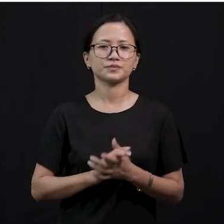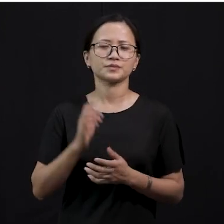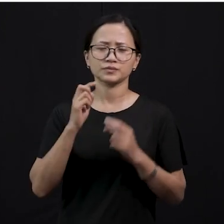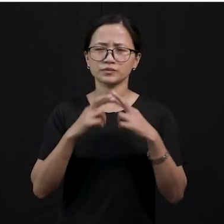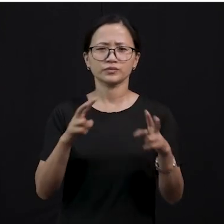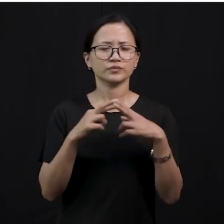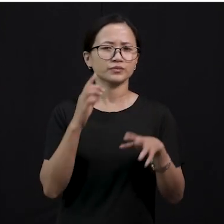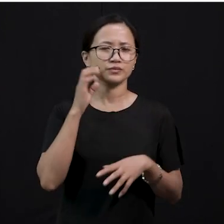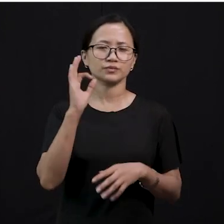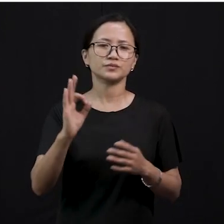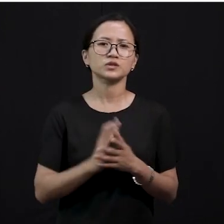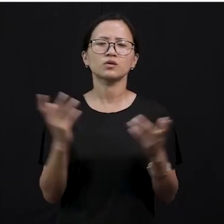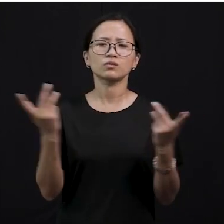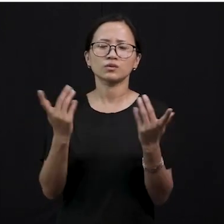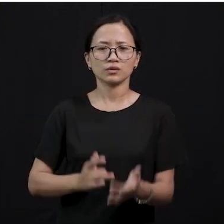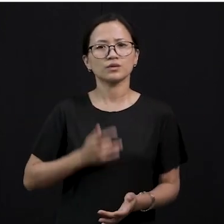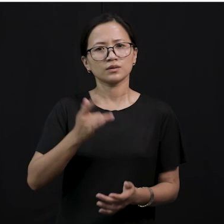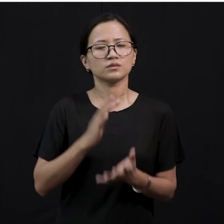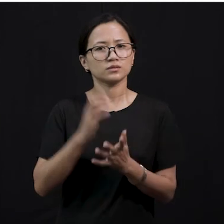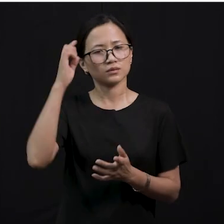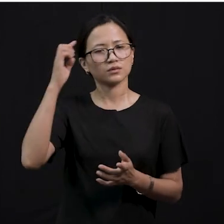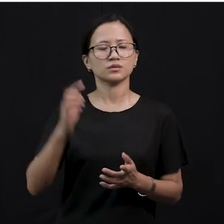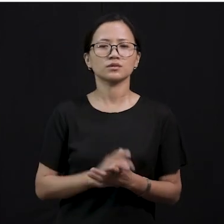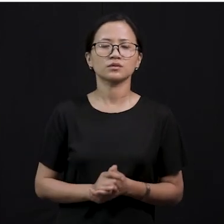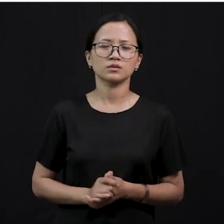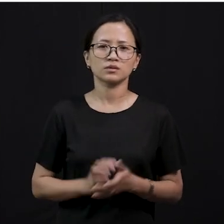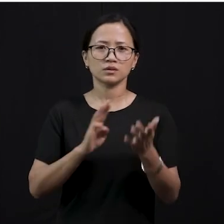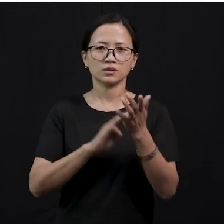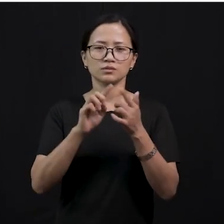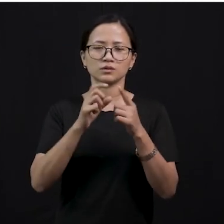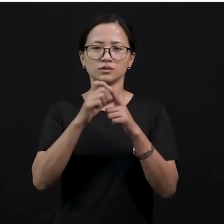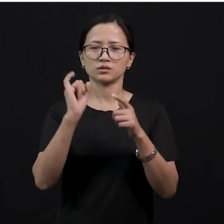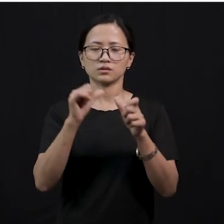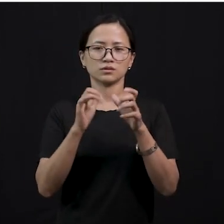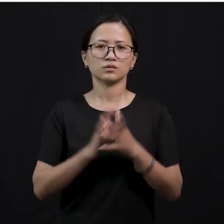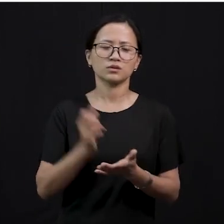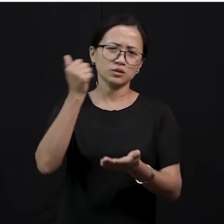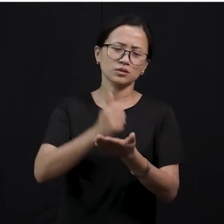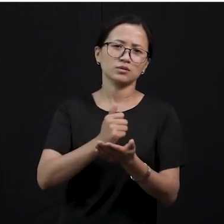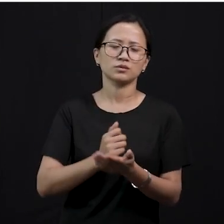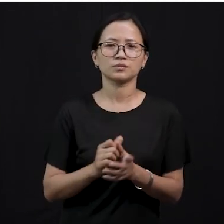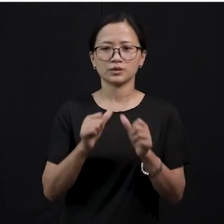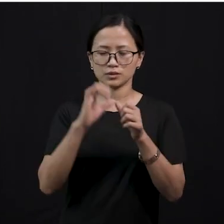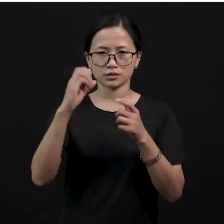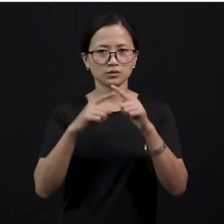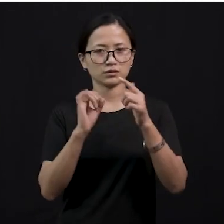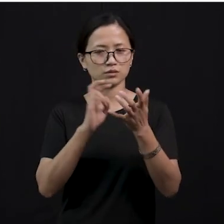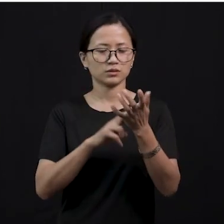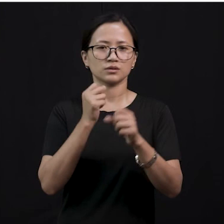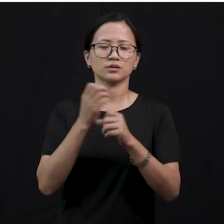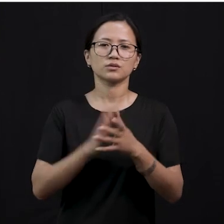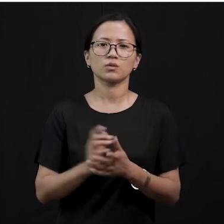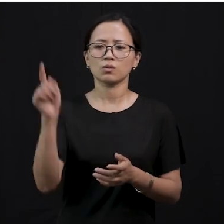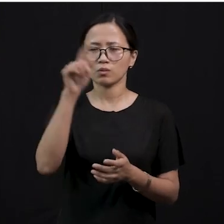very important. So why do you feel, why do you think that media of today should be acting independently of